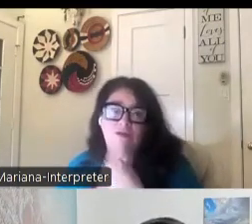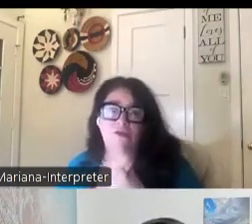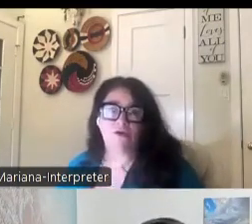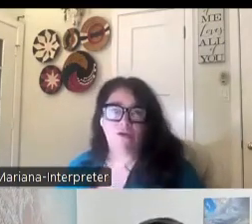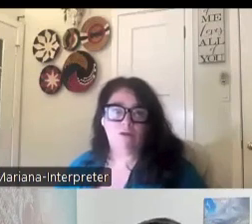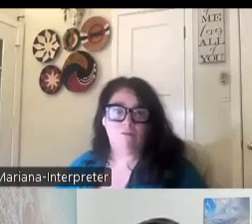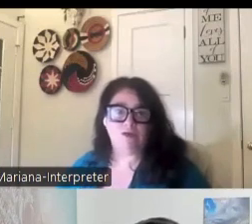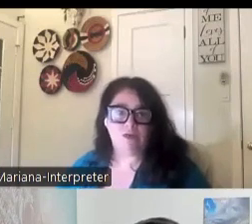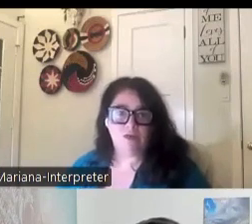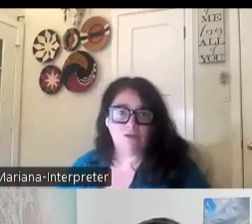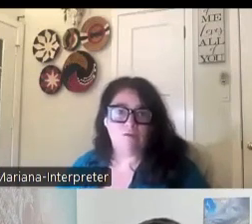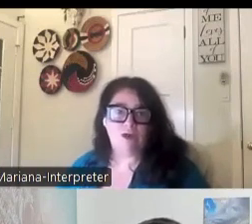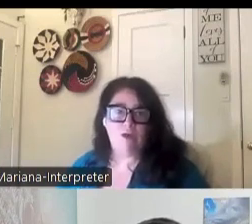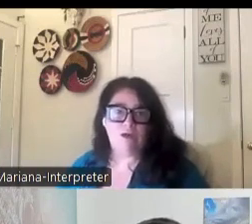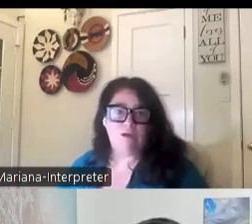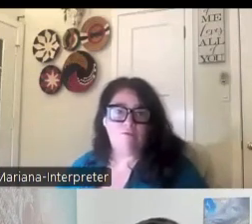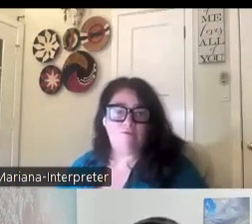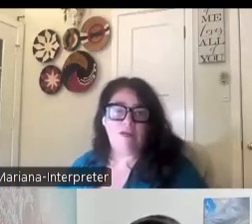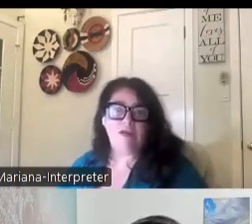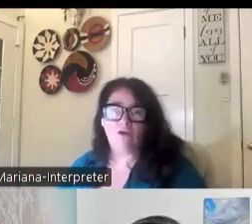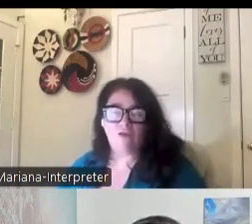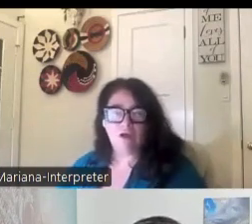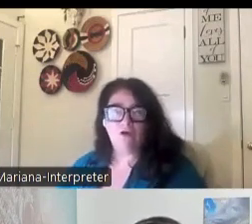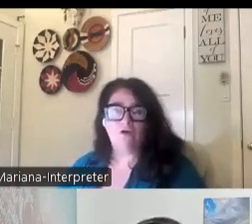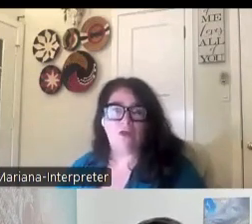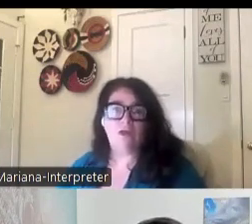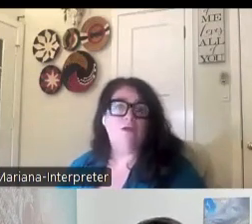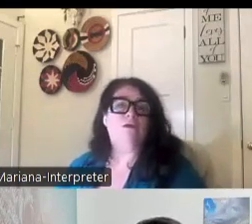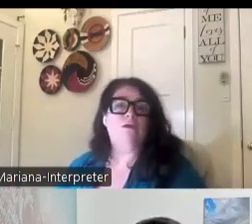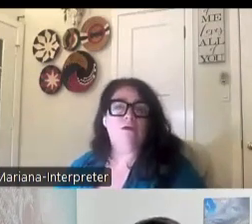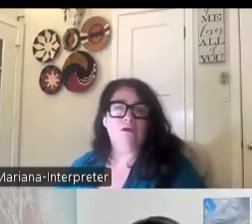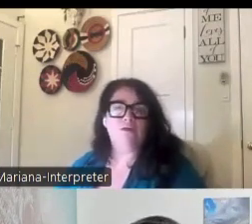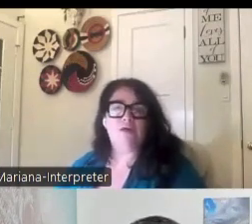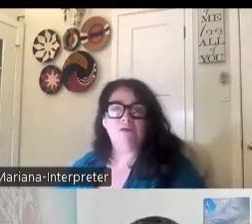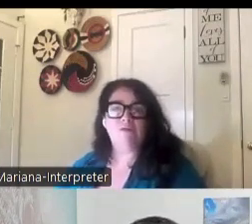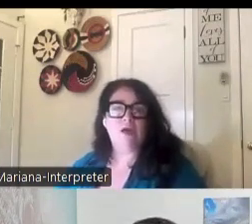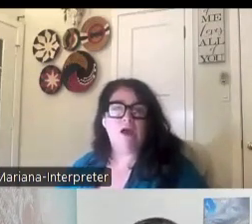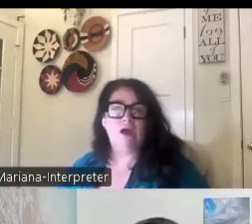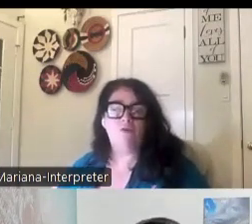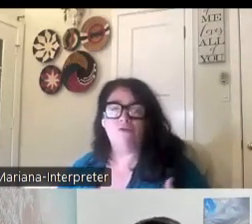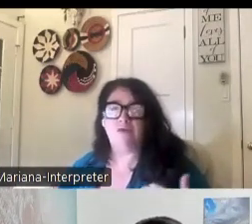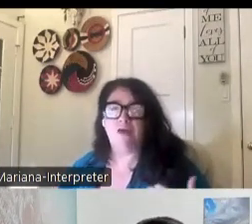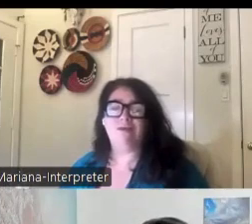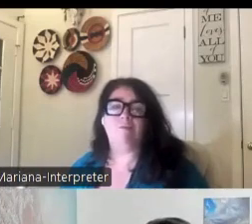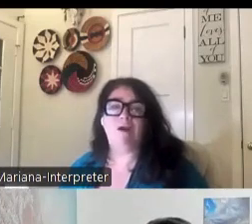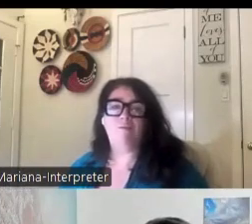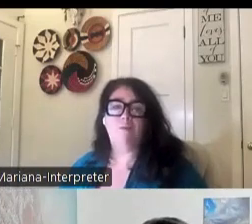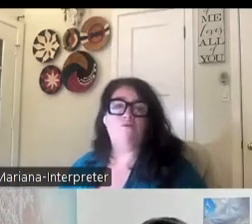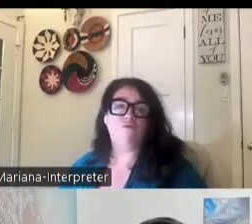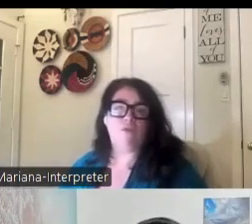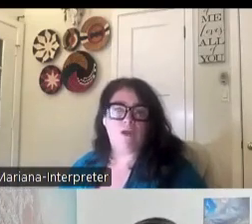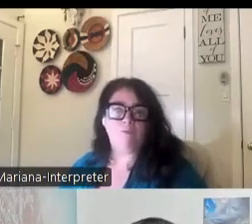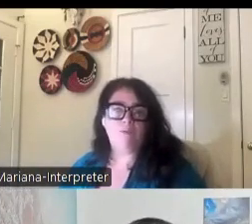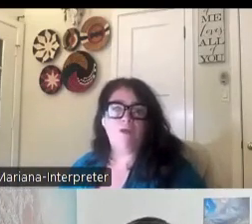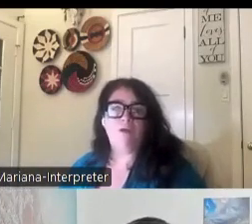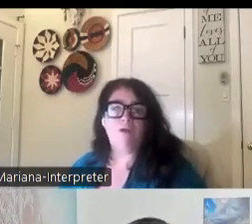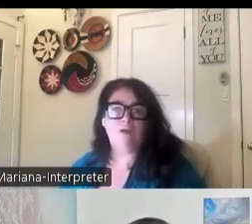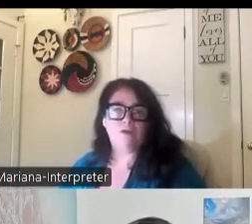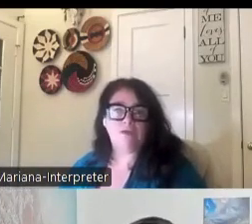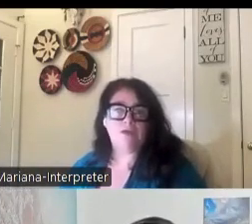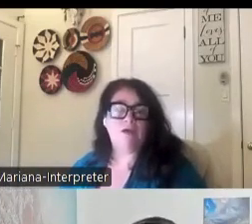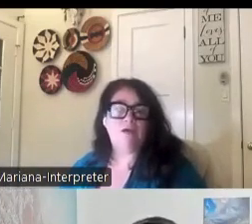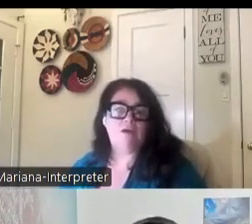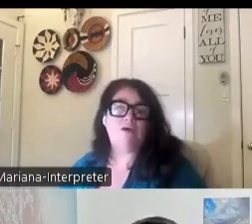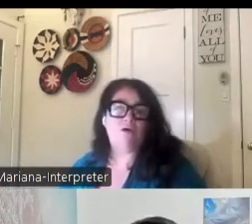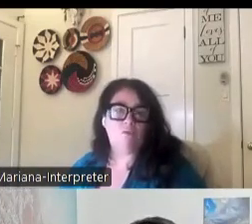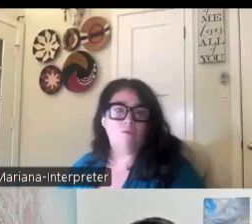sea breeze tendency actually gets a bit stronger. So, there's an even stronger contrast between the already cool coast and the already hot